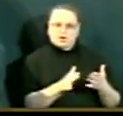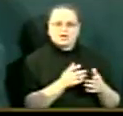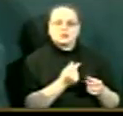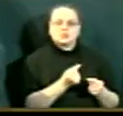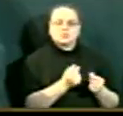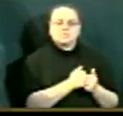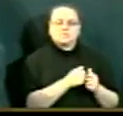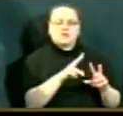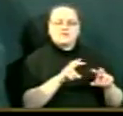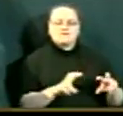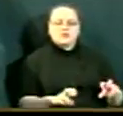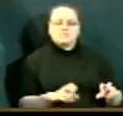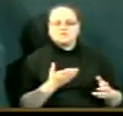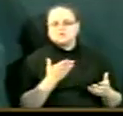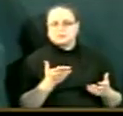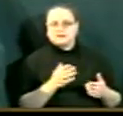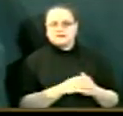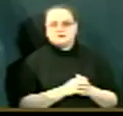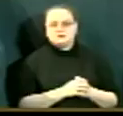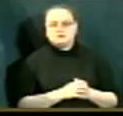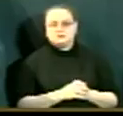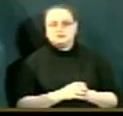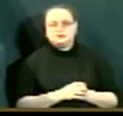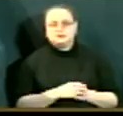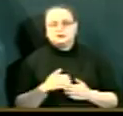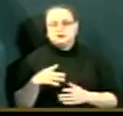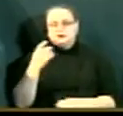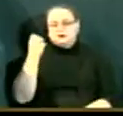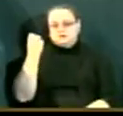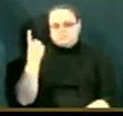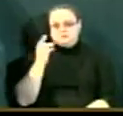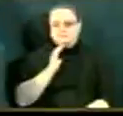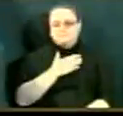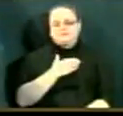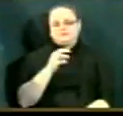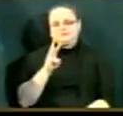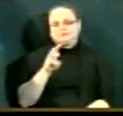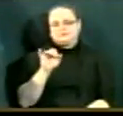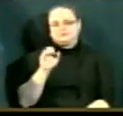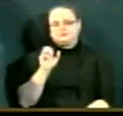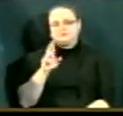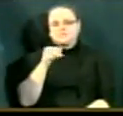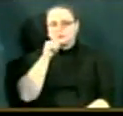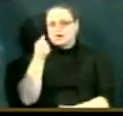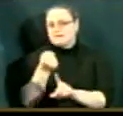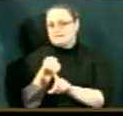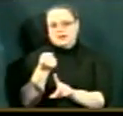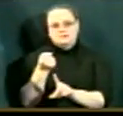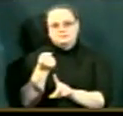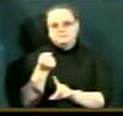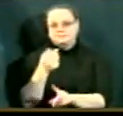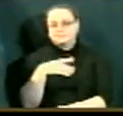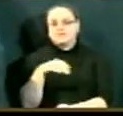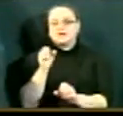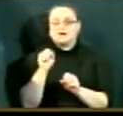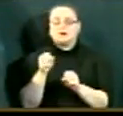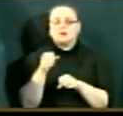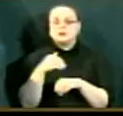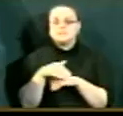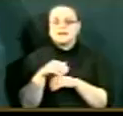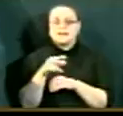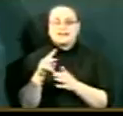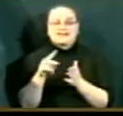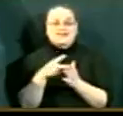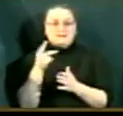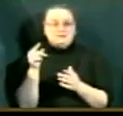with evaluations or something last year? The way I understand it, our waiver would not impact that. It could send a double